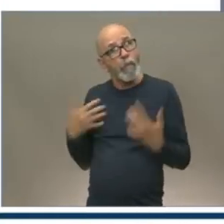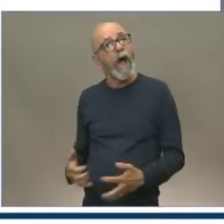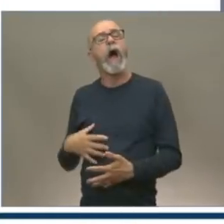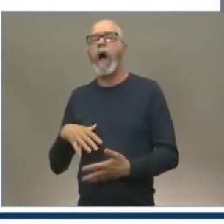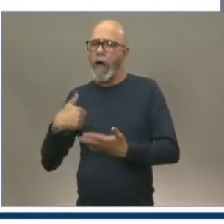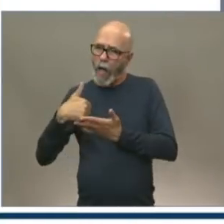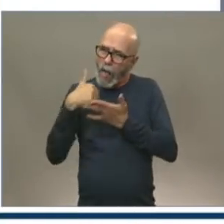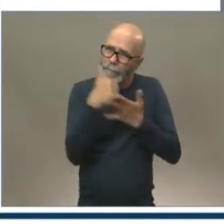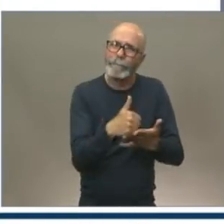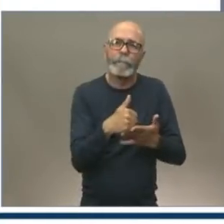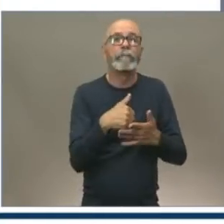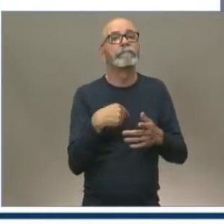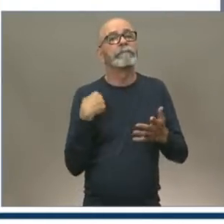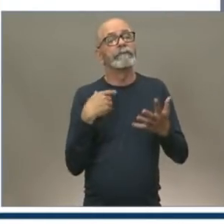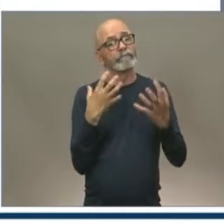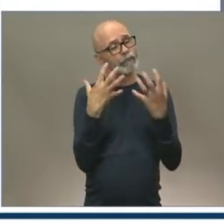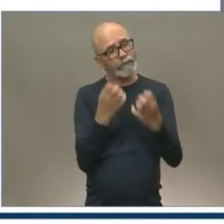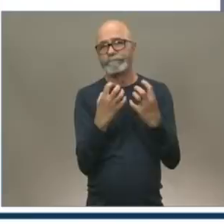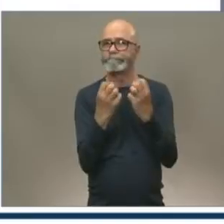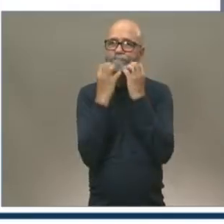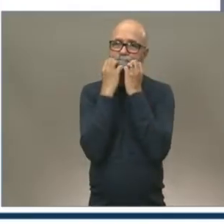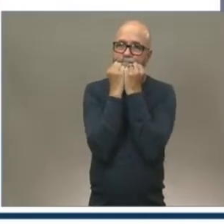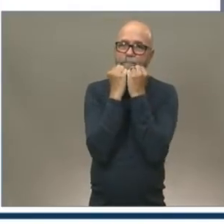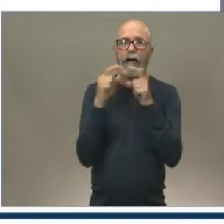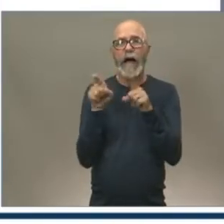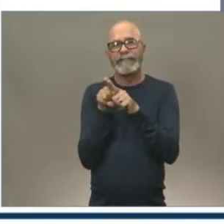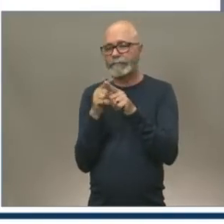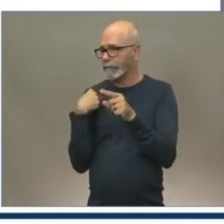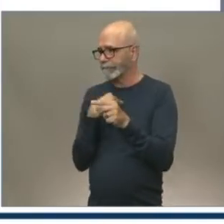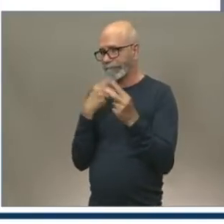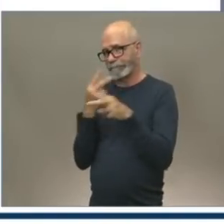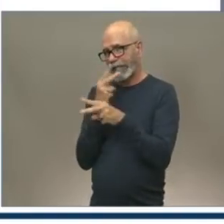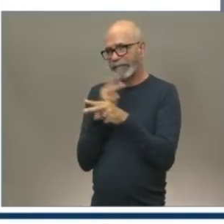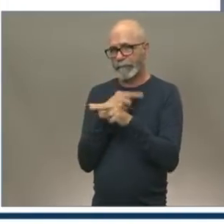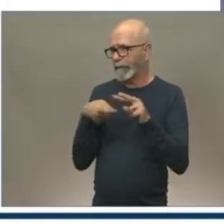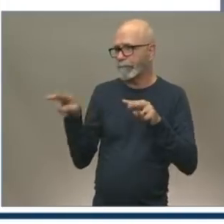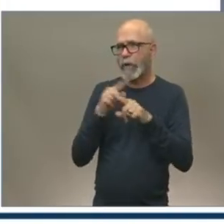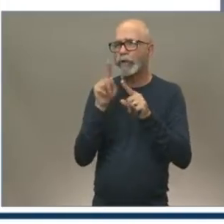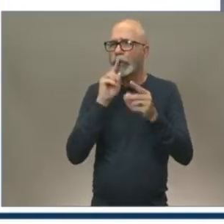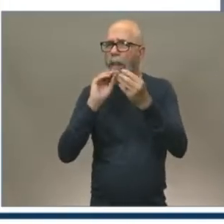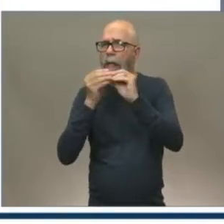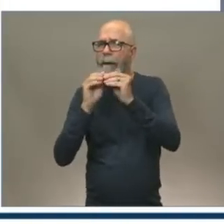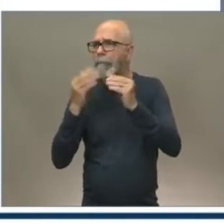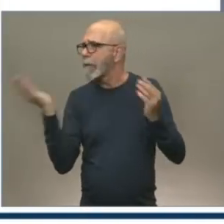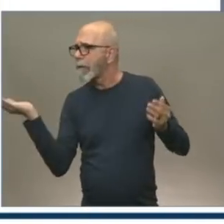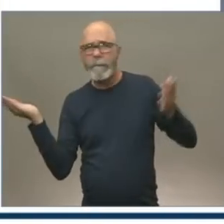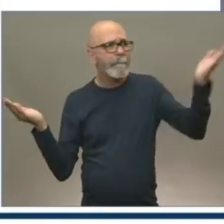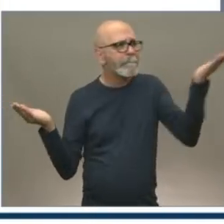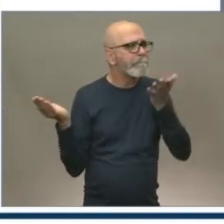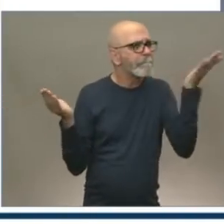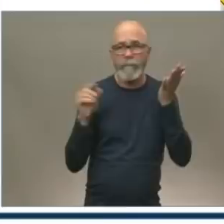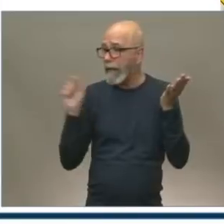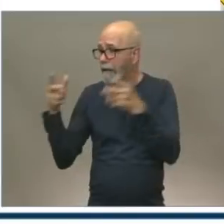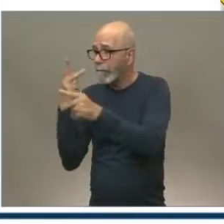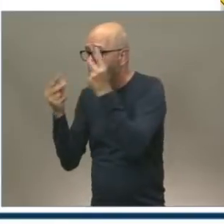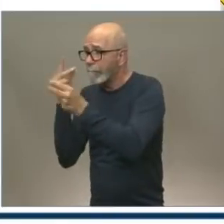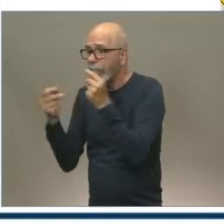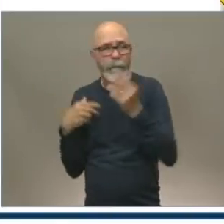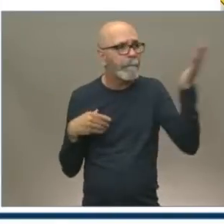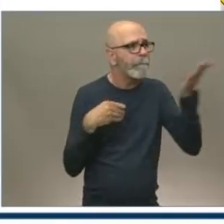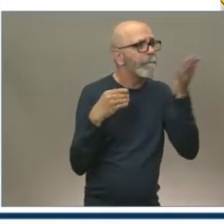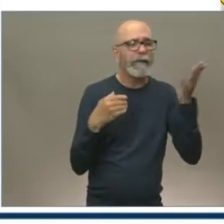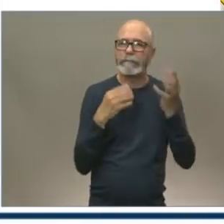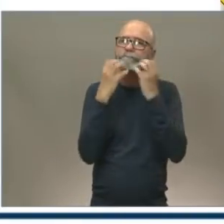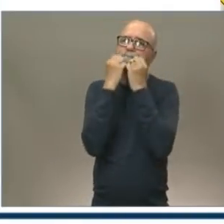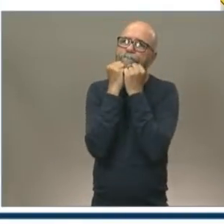get to population immunity, which is why it's important that we keep on our track for vaccine delivery here. Next, we have John McPhee with the